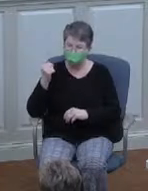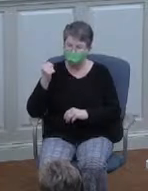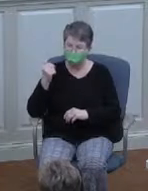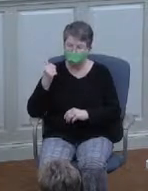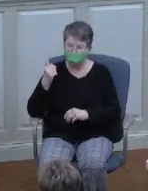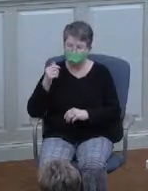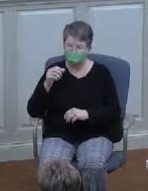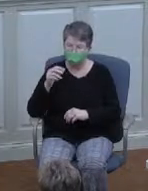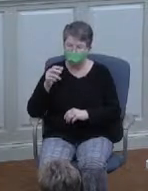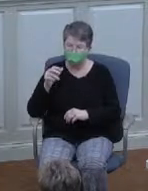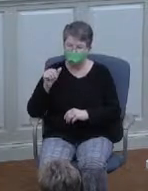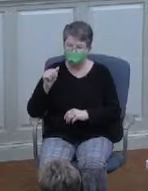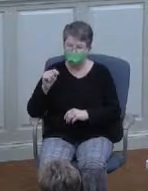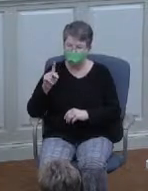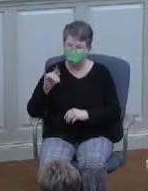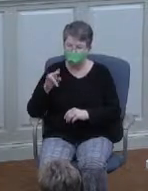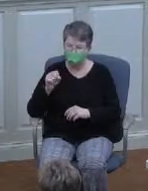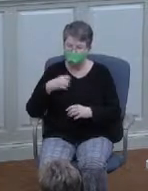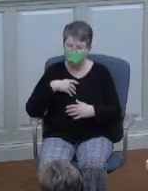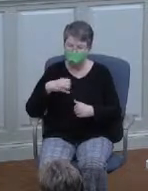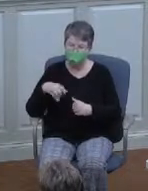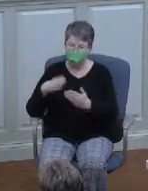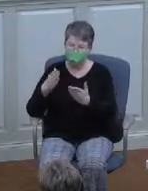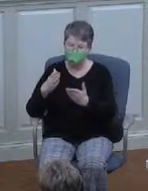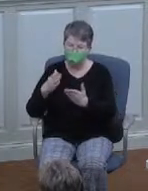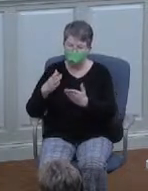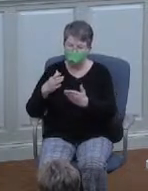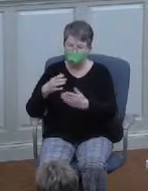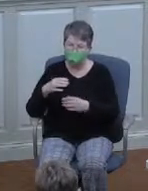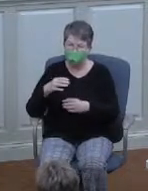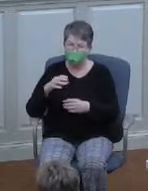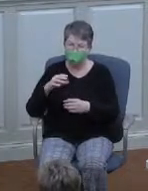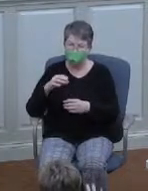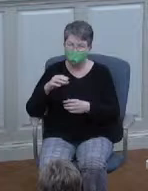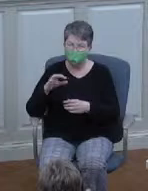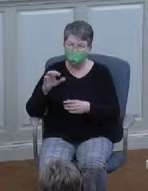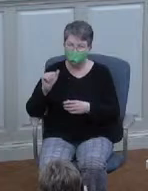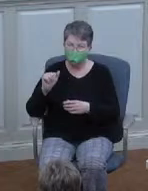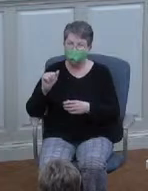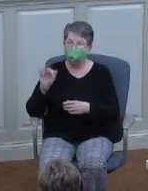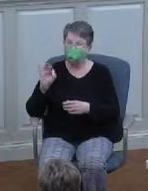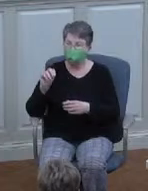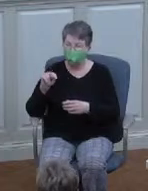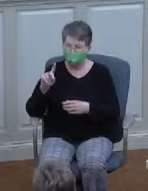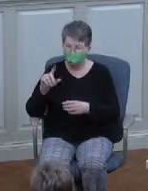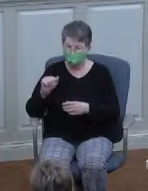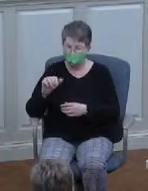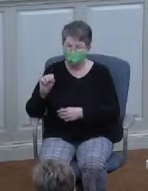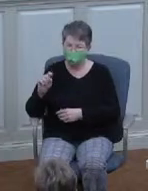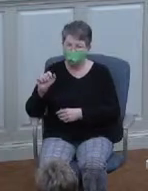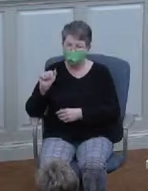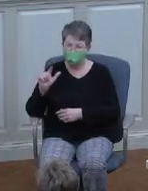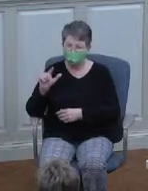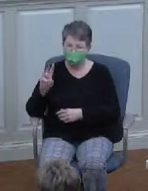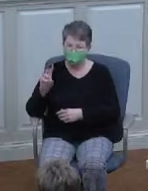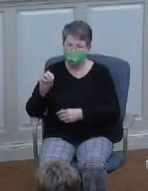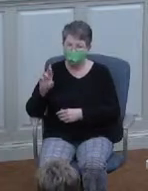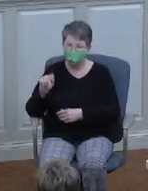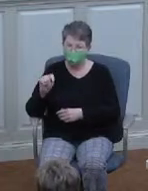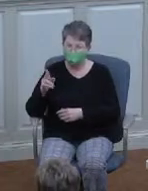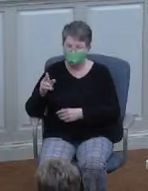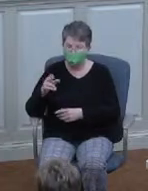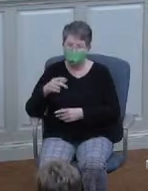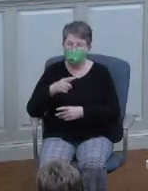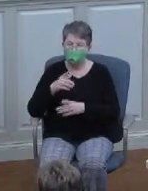that motion to approve LaFonda Stallworth, great athlete, state